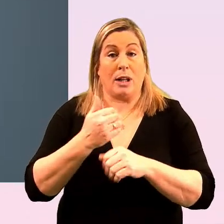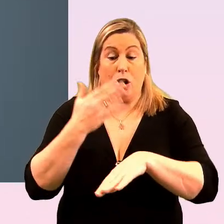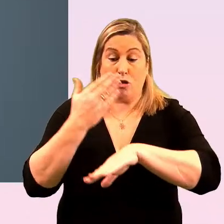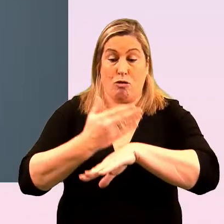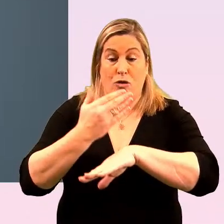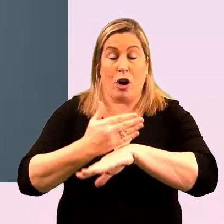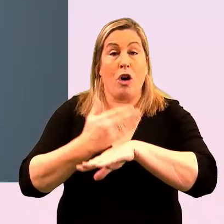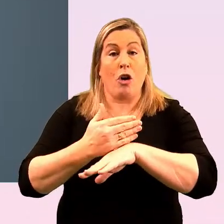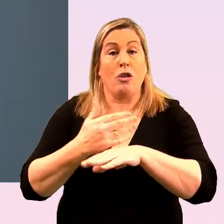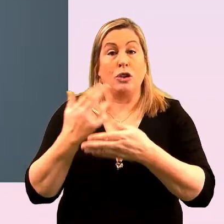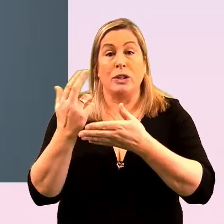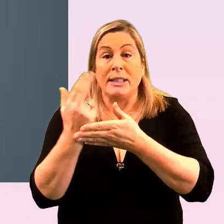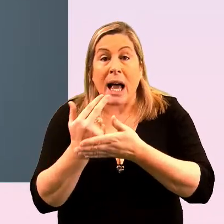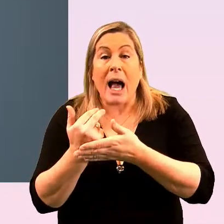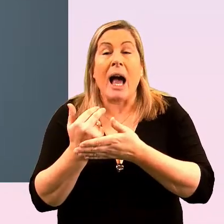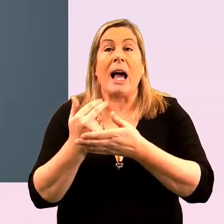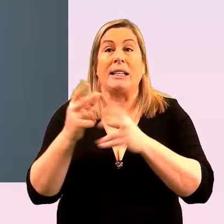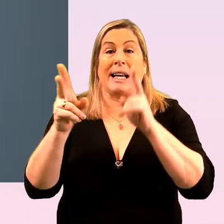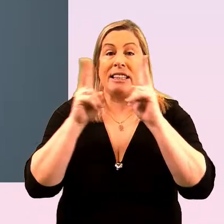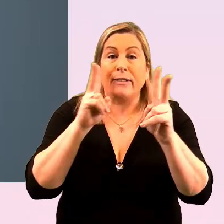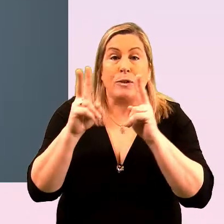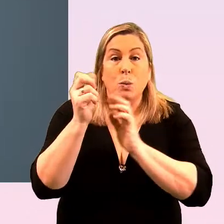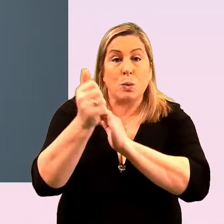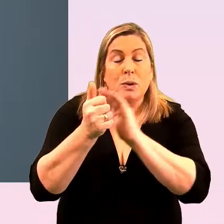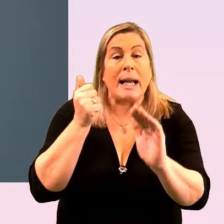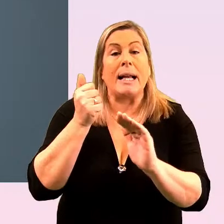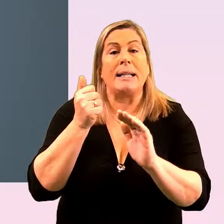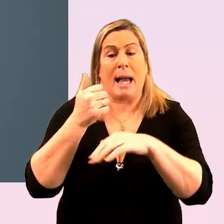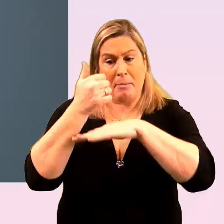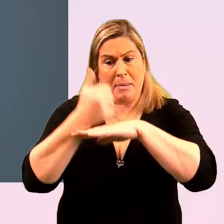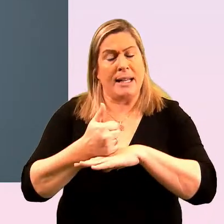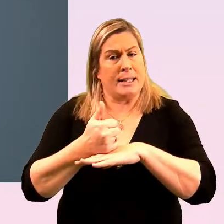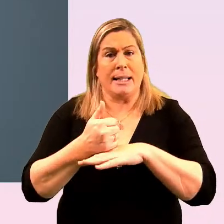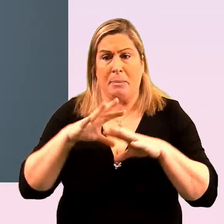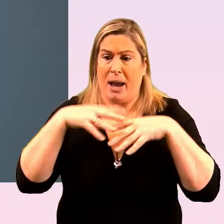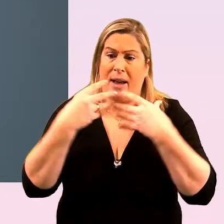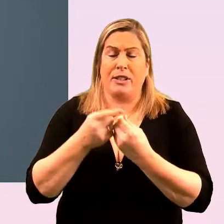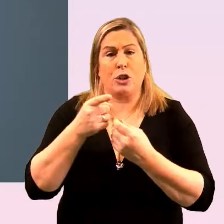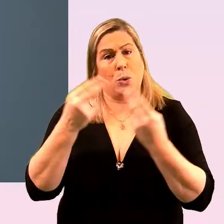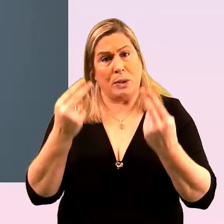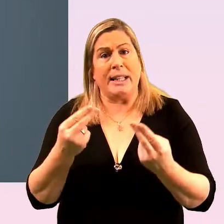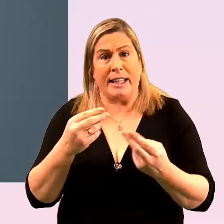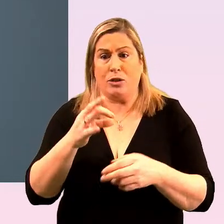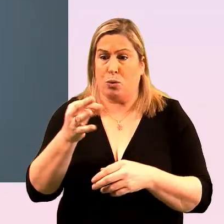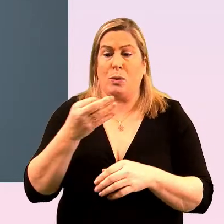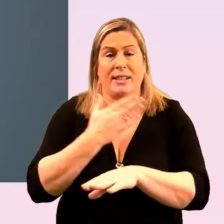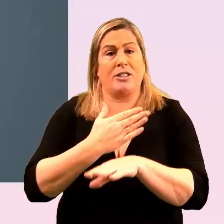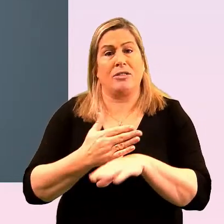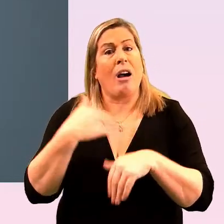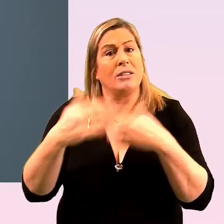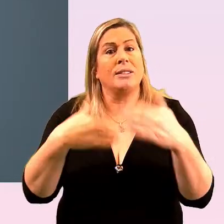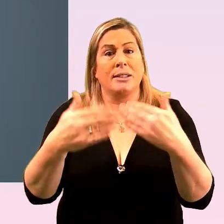career design, about interviewing skills, and basically about everything you need to know to get started. So I'm going